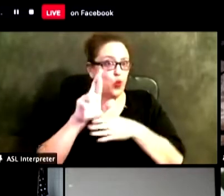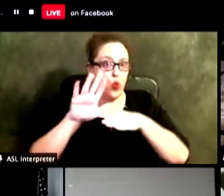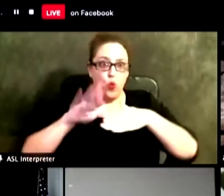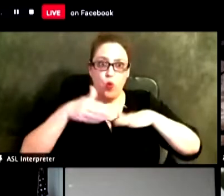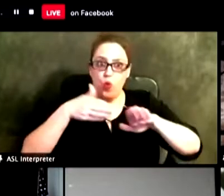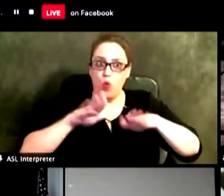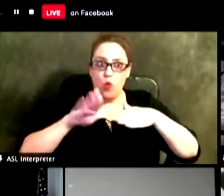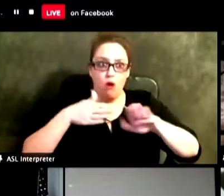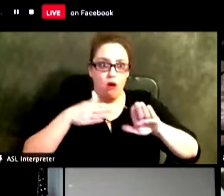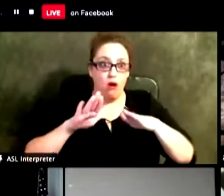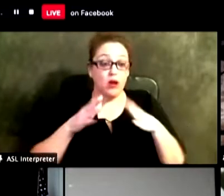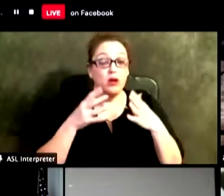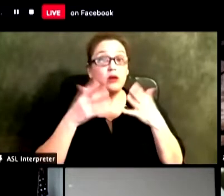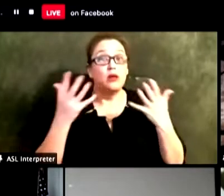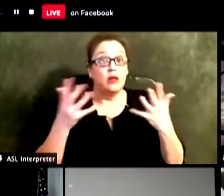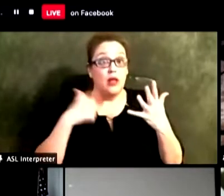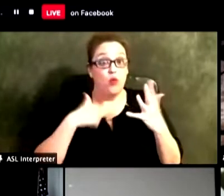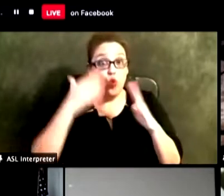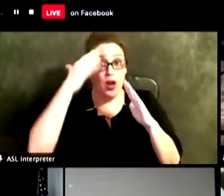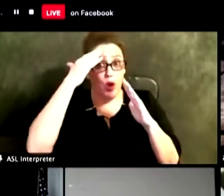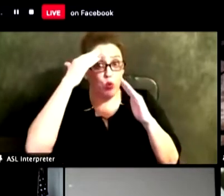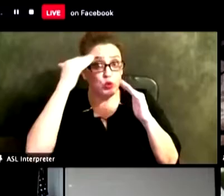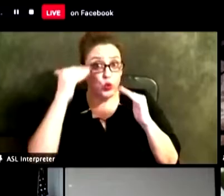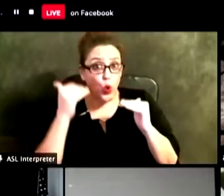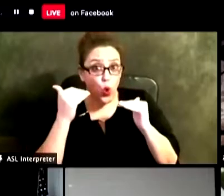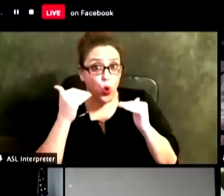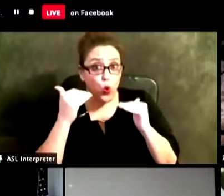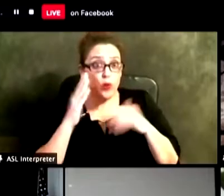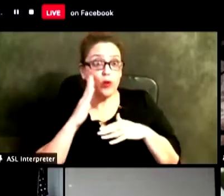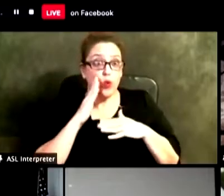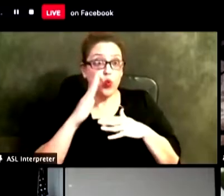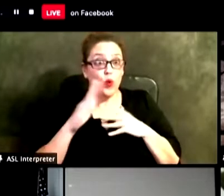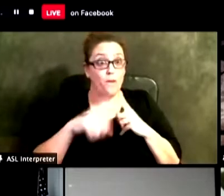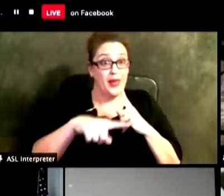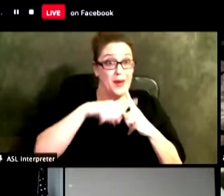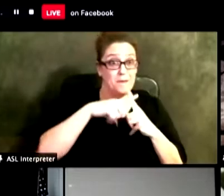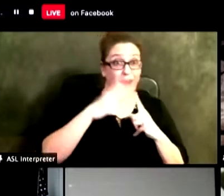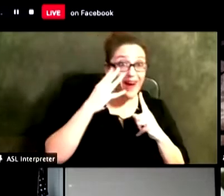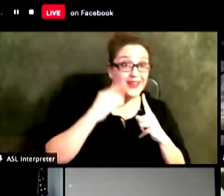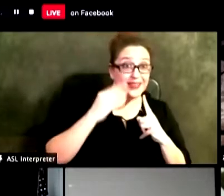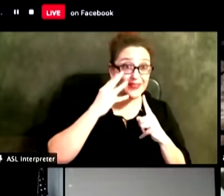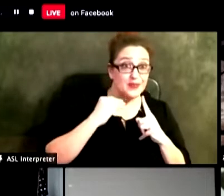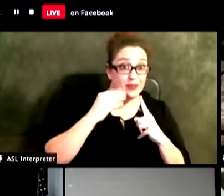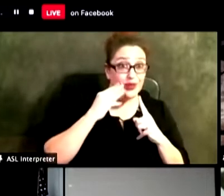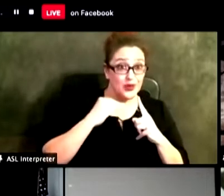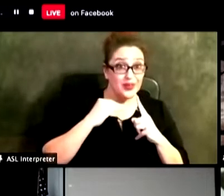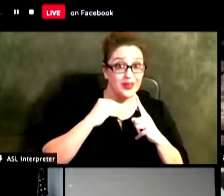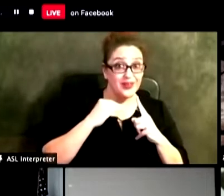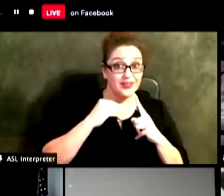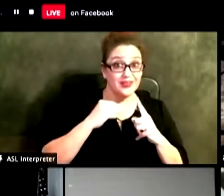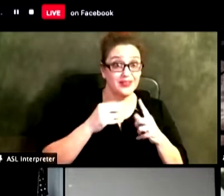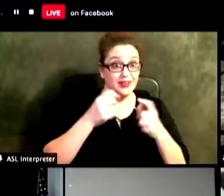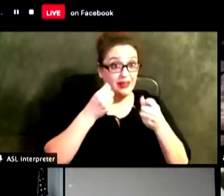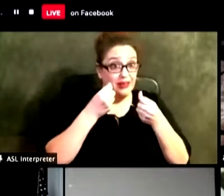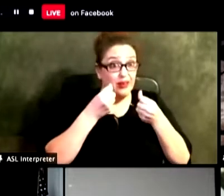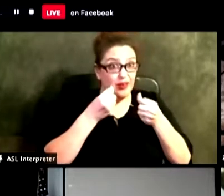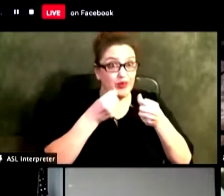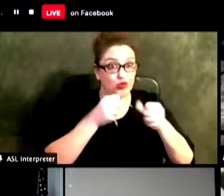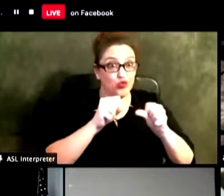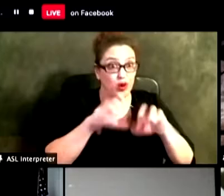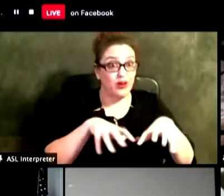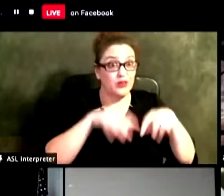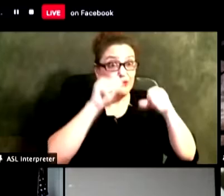what I was hoping would be a positive experience in trying to